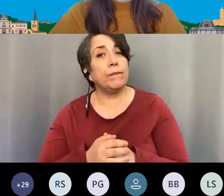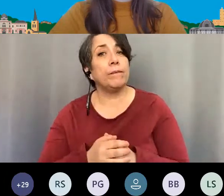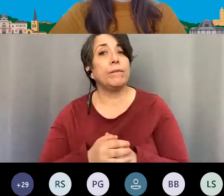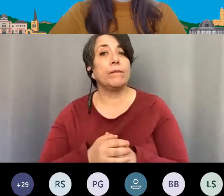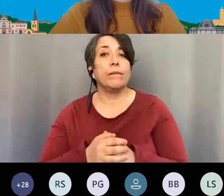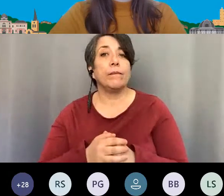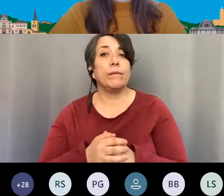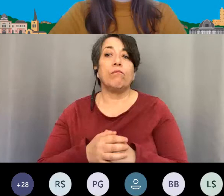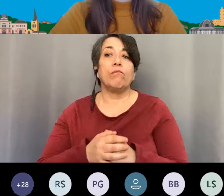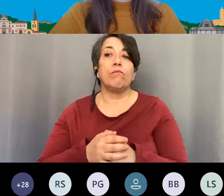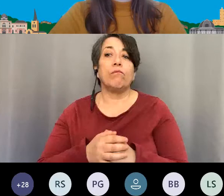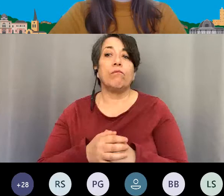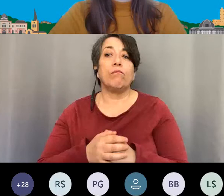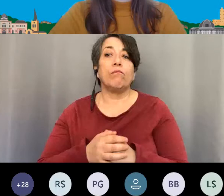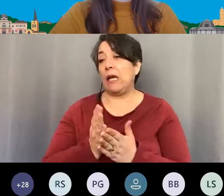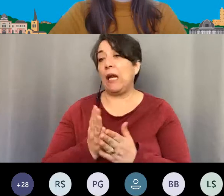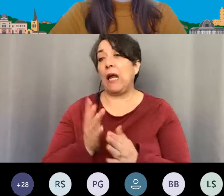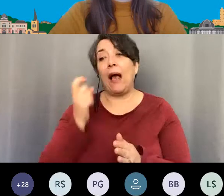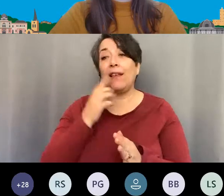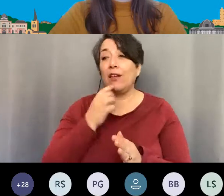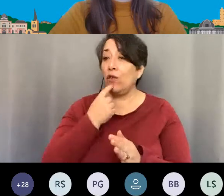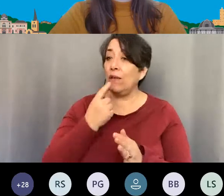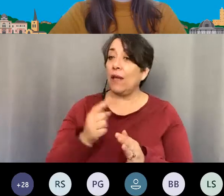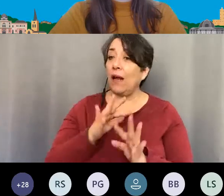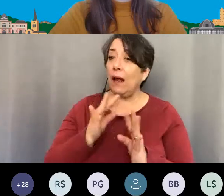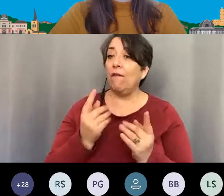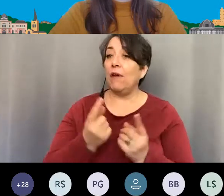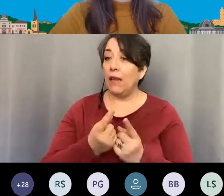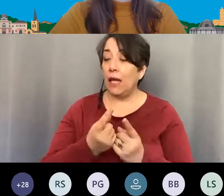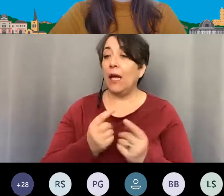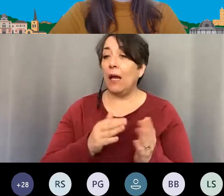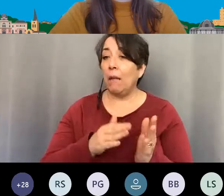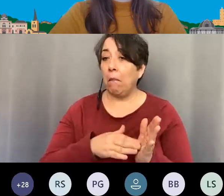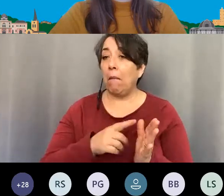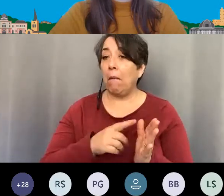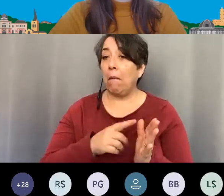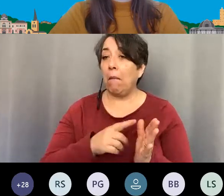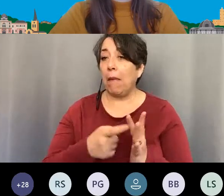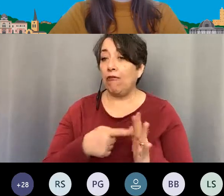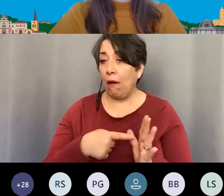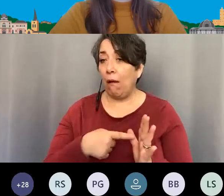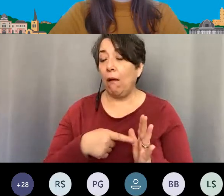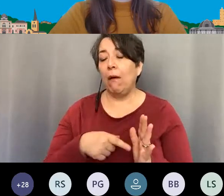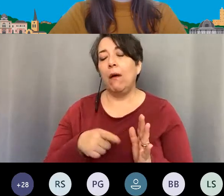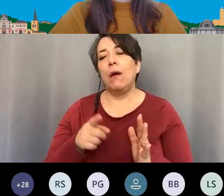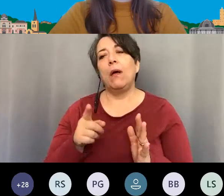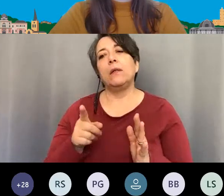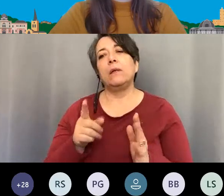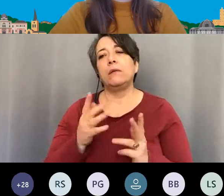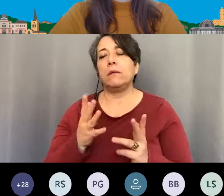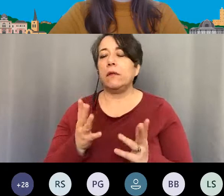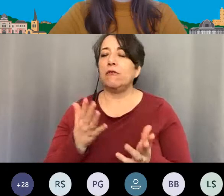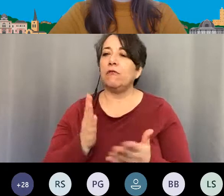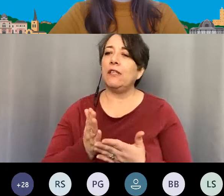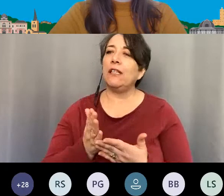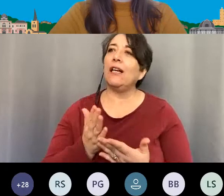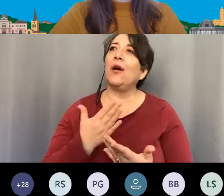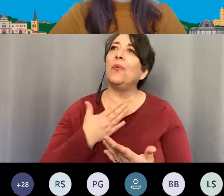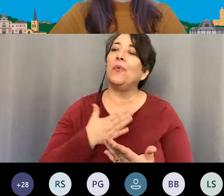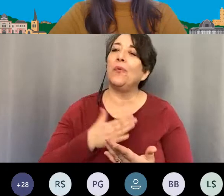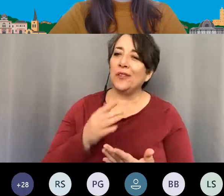Nothing in particular. I think you've covered it all there, Maria. And again, I would just reassure that if again in clinic when I'm